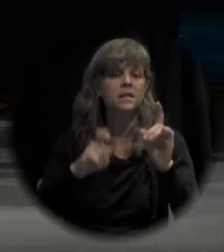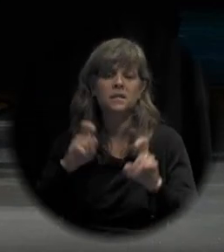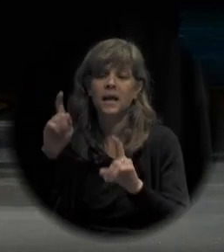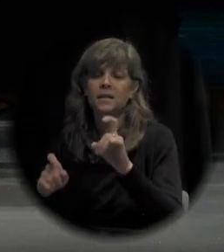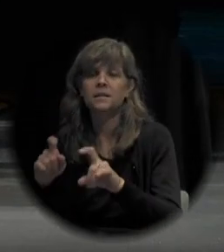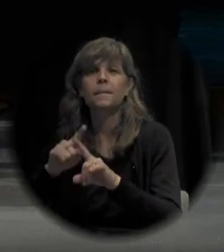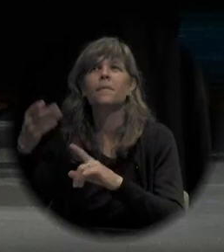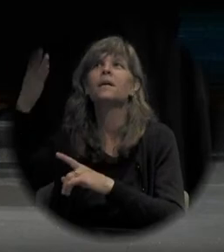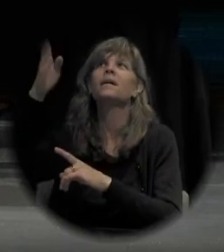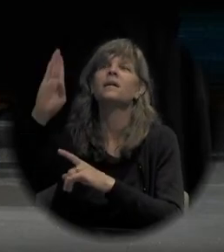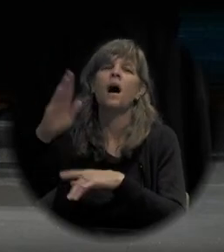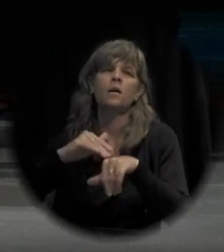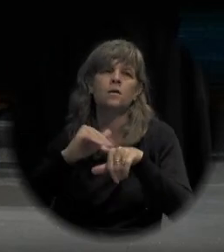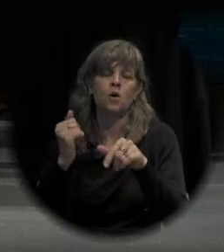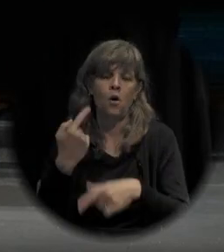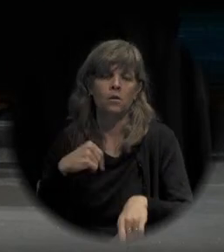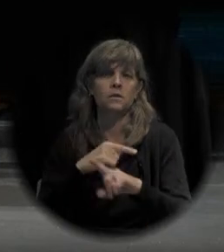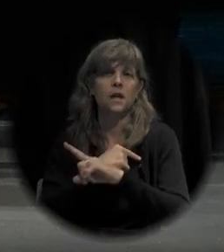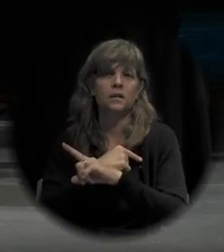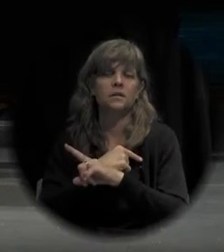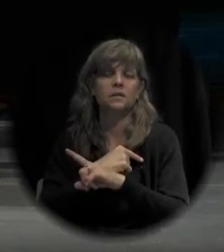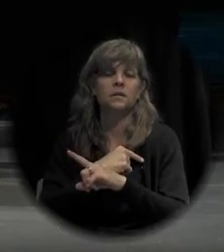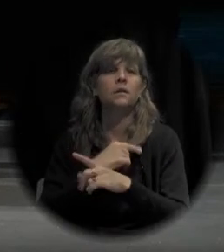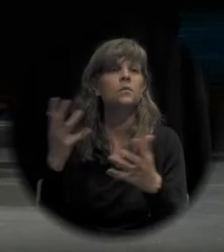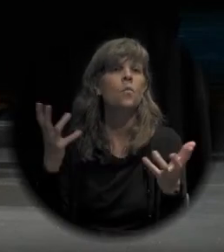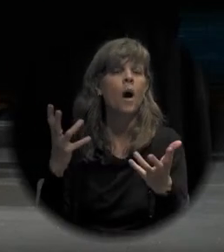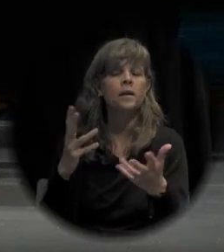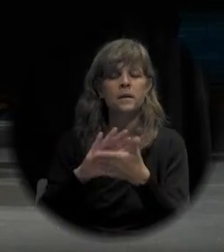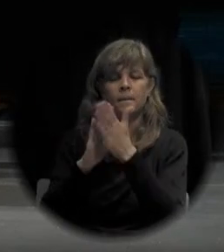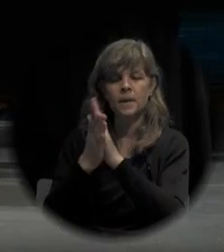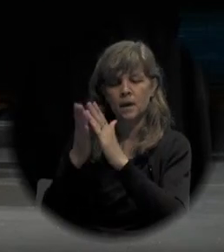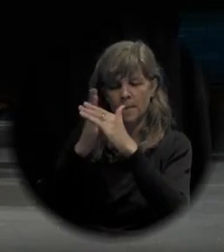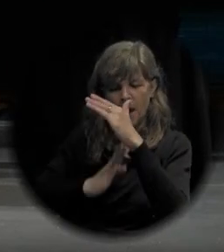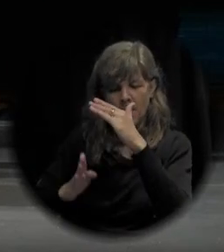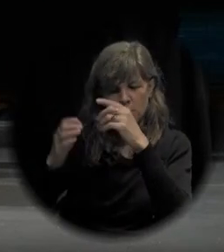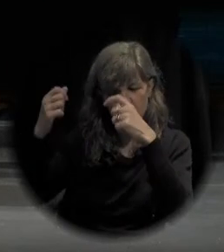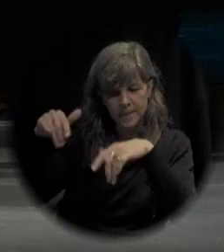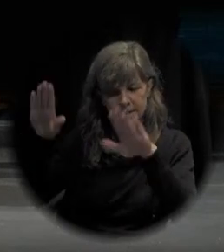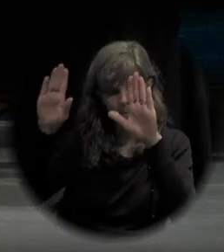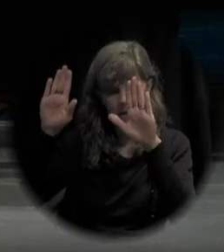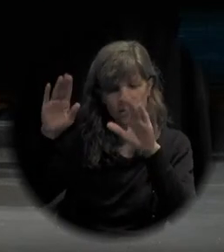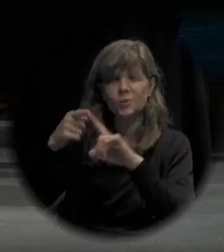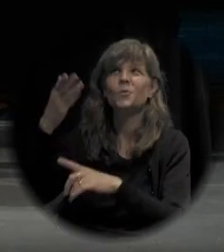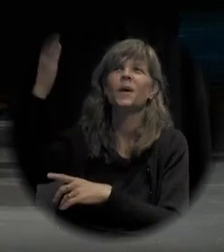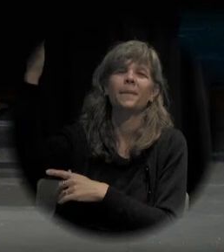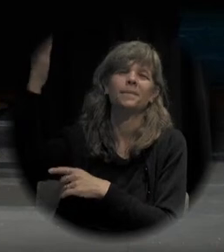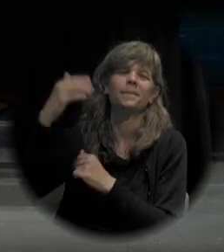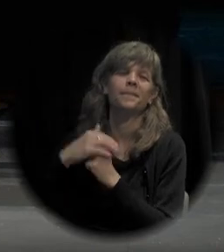But God calls us to humble submission to Him.